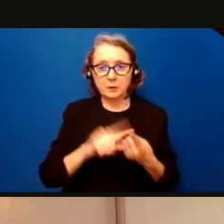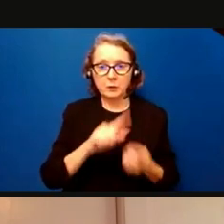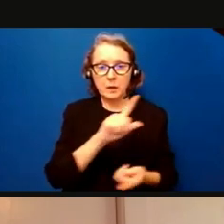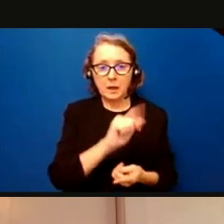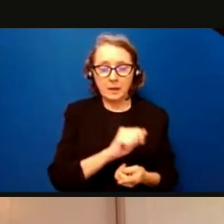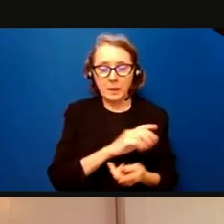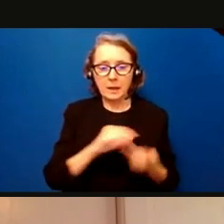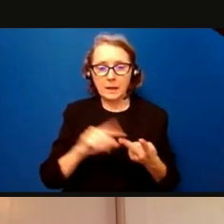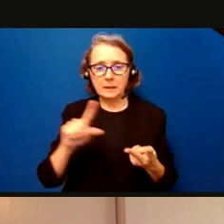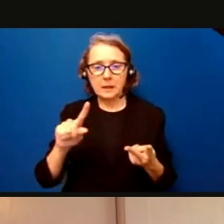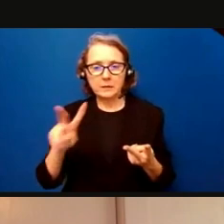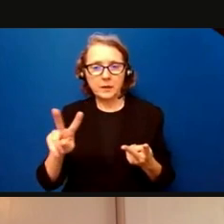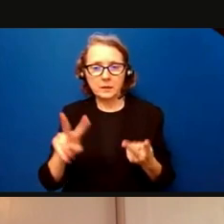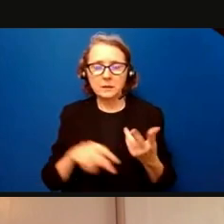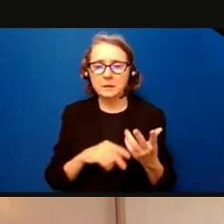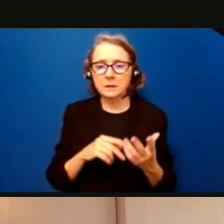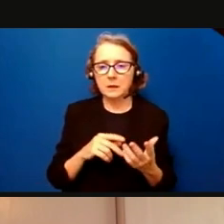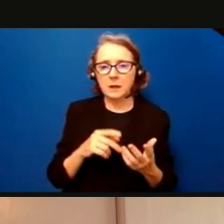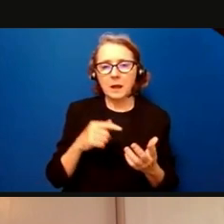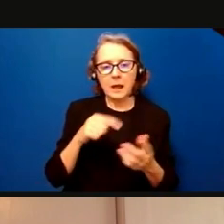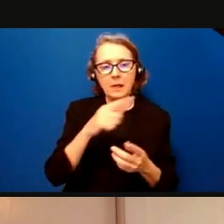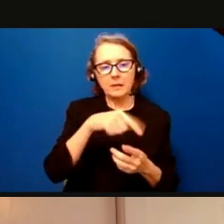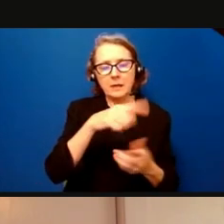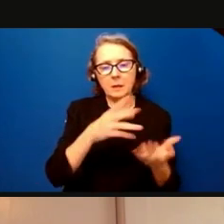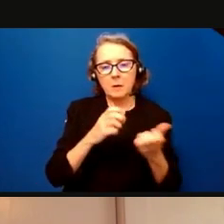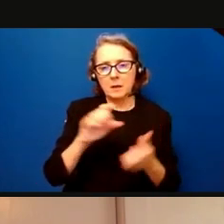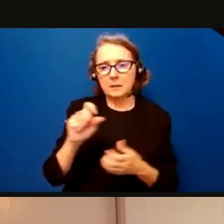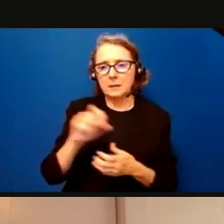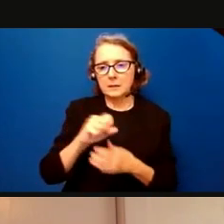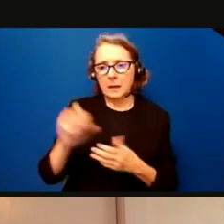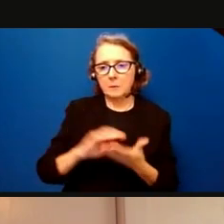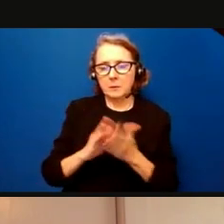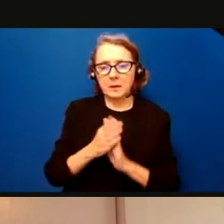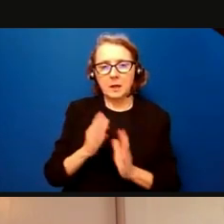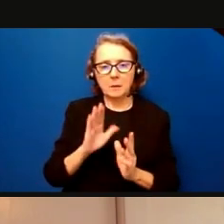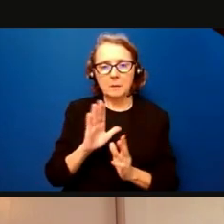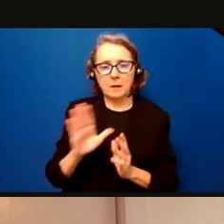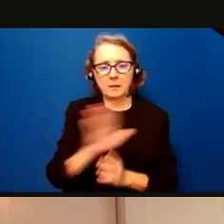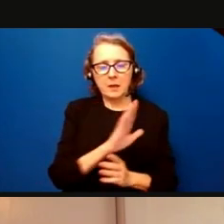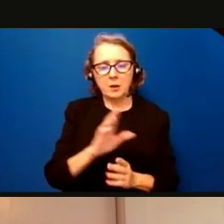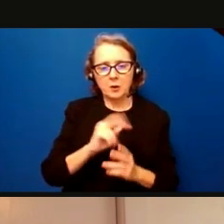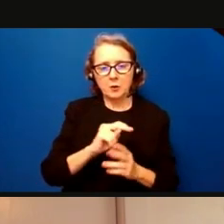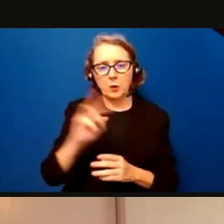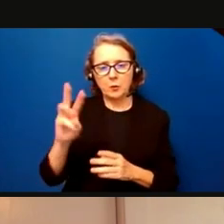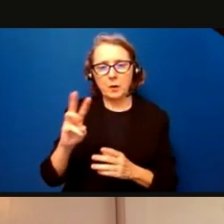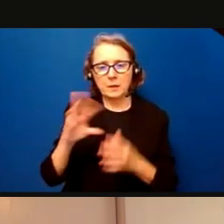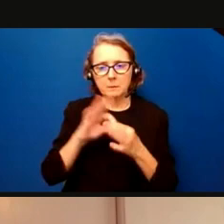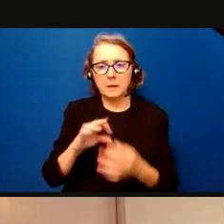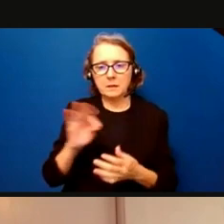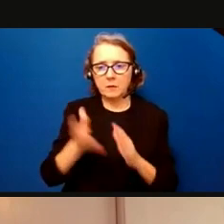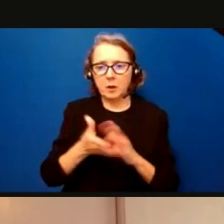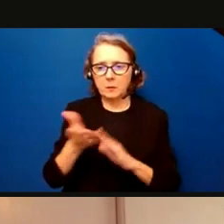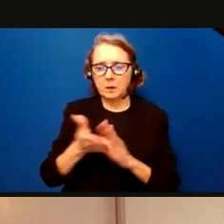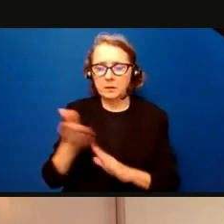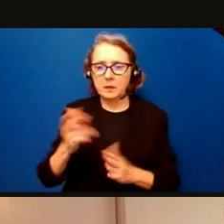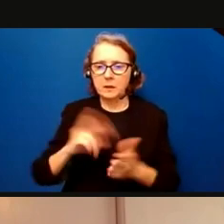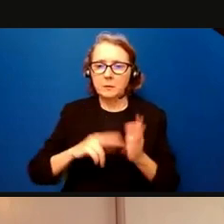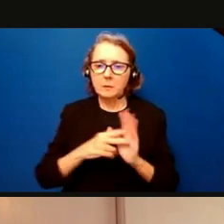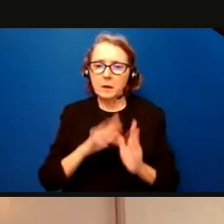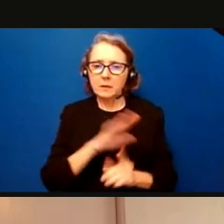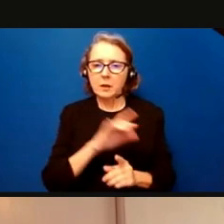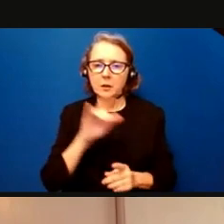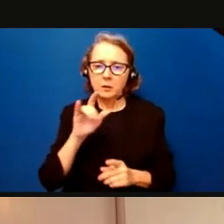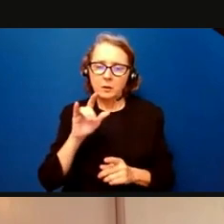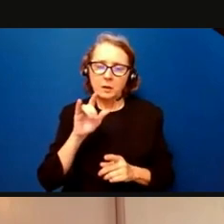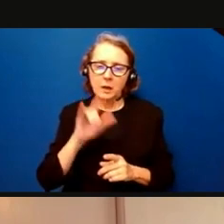interested in having Salem be their northwest base of operations. This would mean that their aircraft and crew would